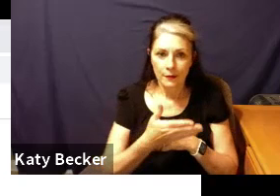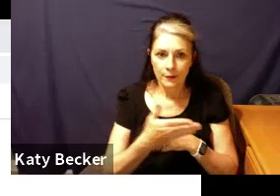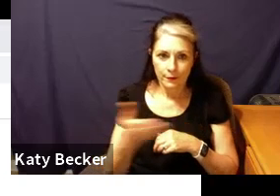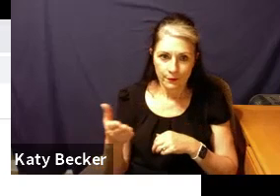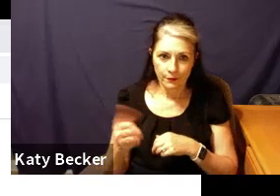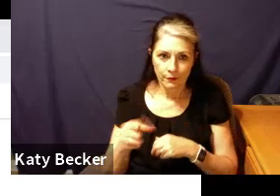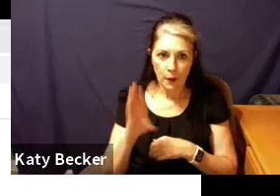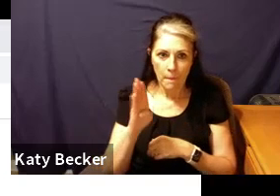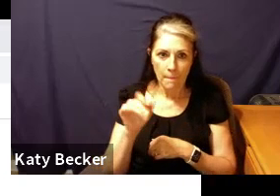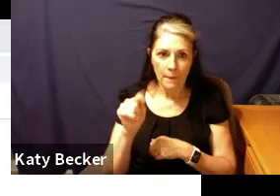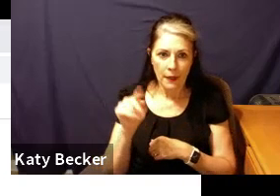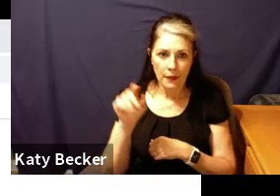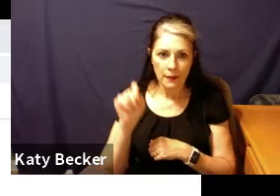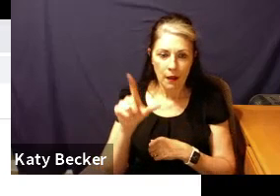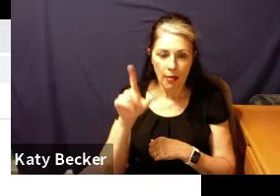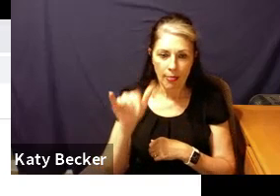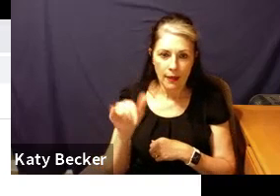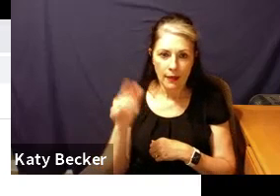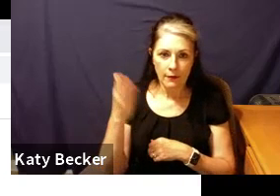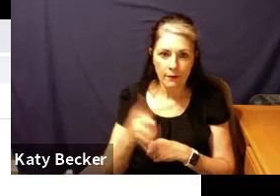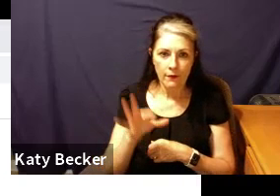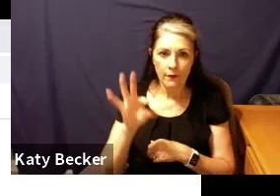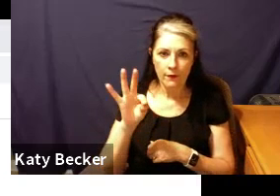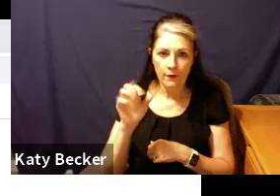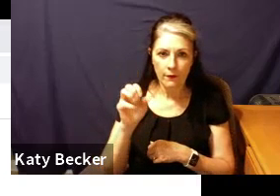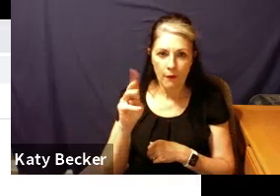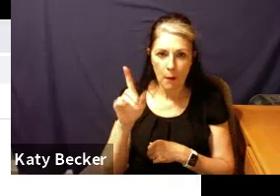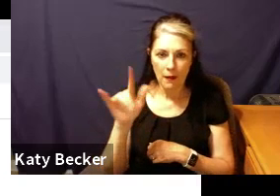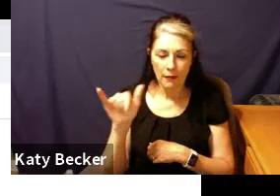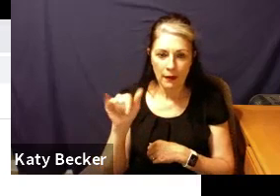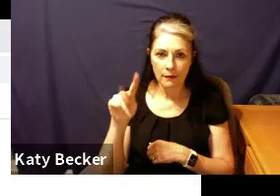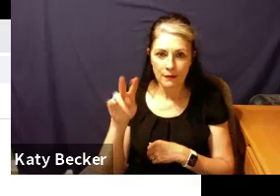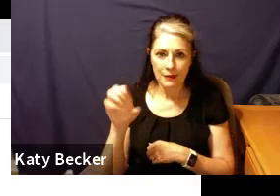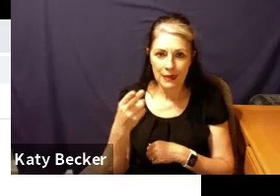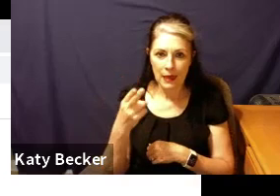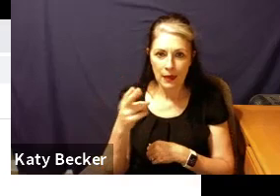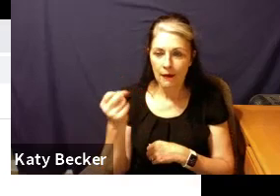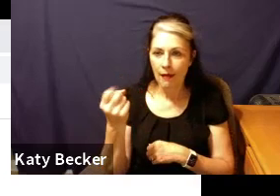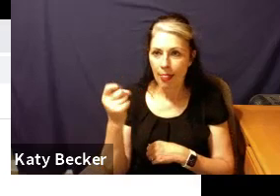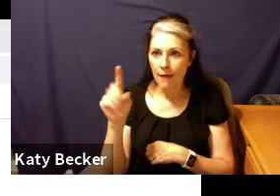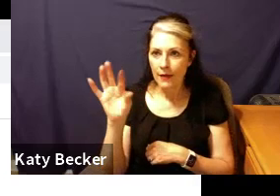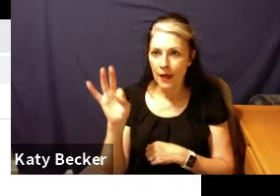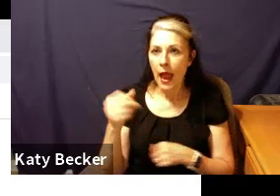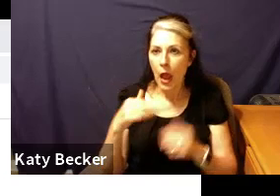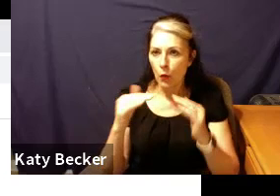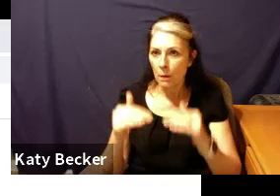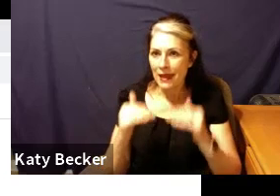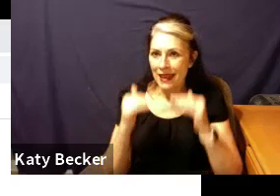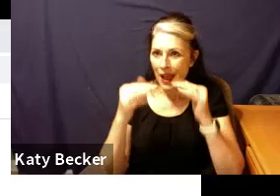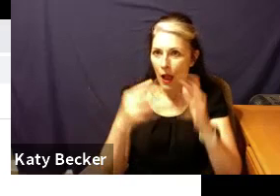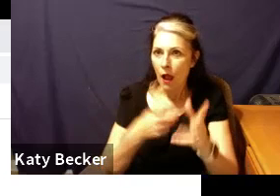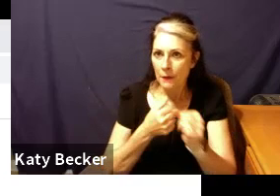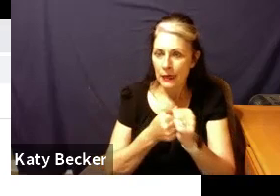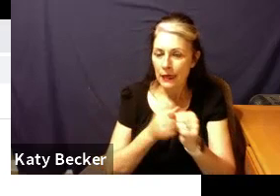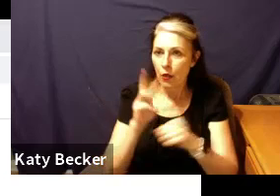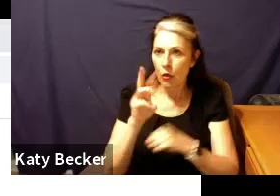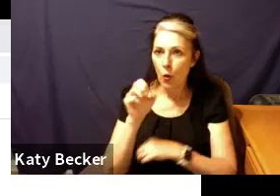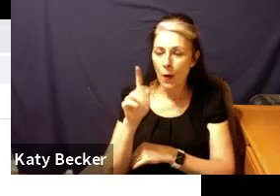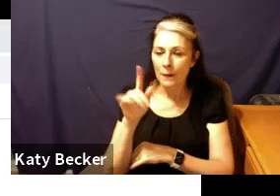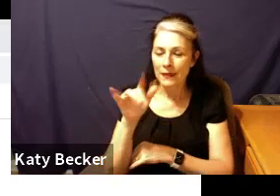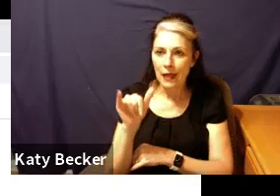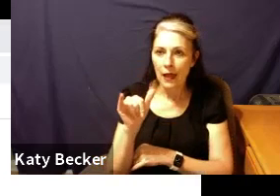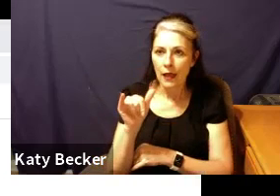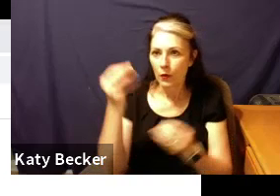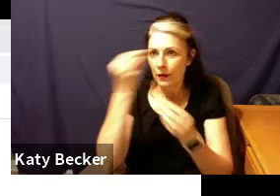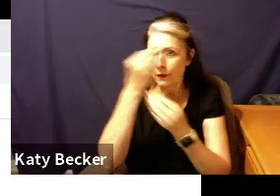/family tech 11/9. And I will be updating the website with some information on that webinar